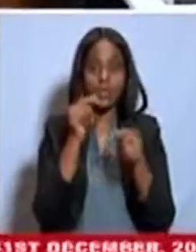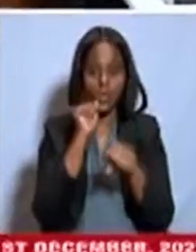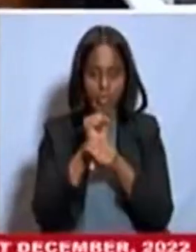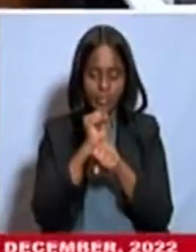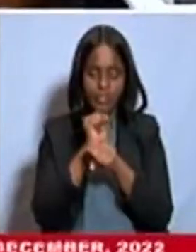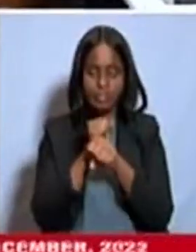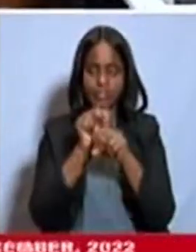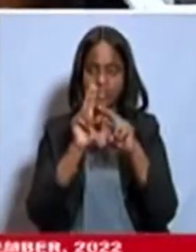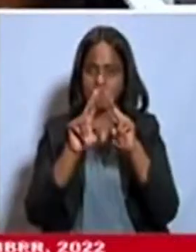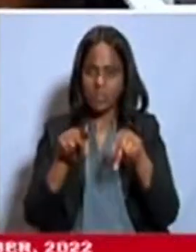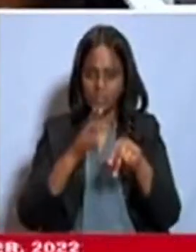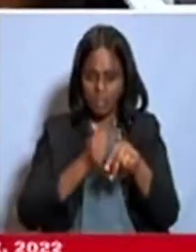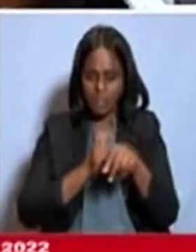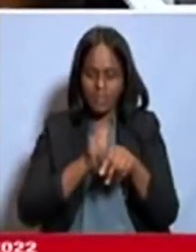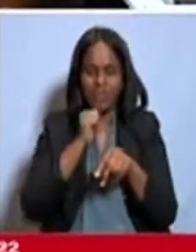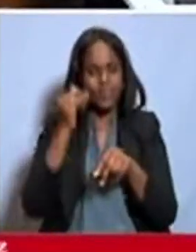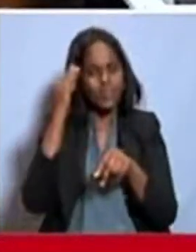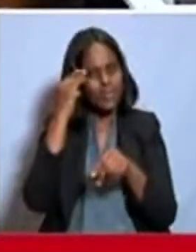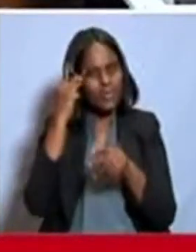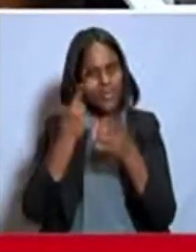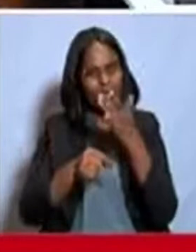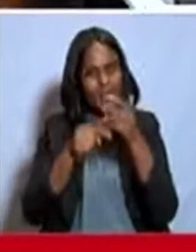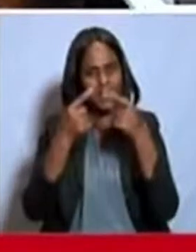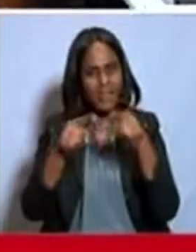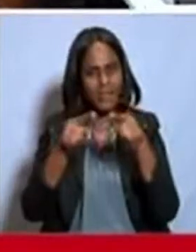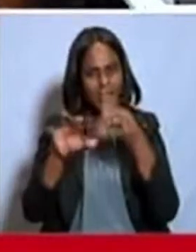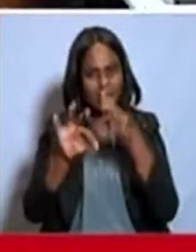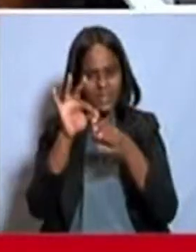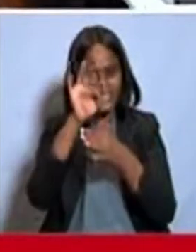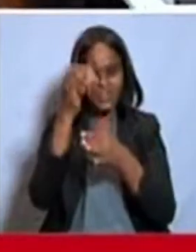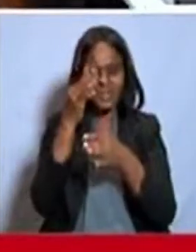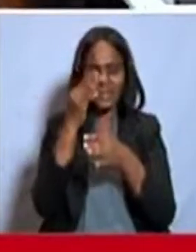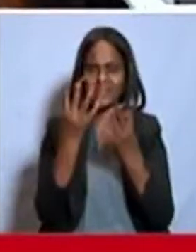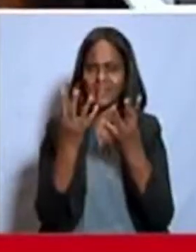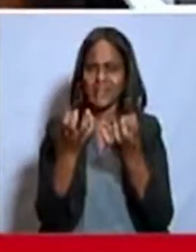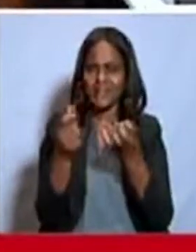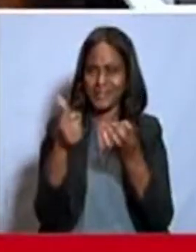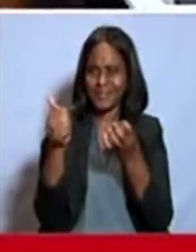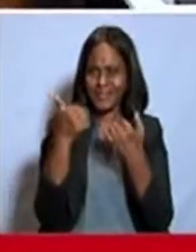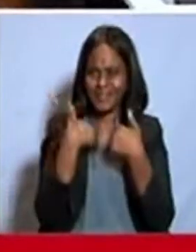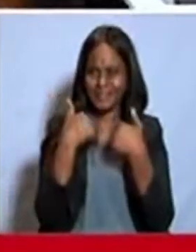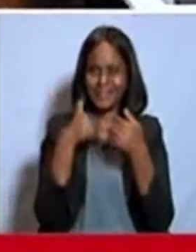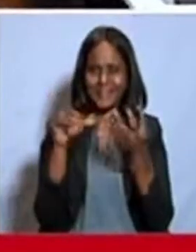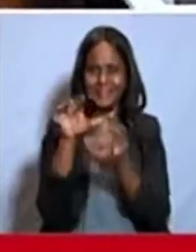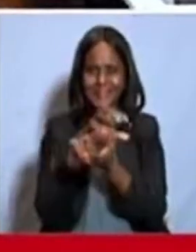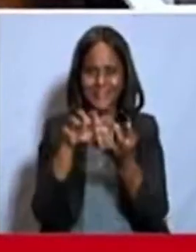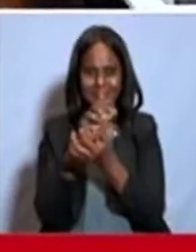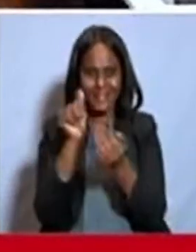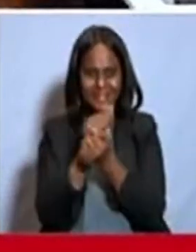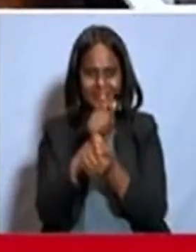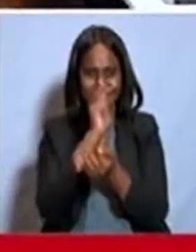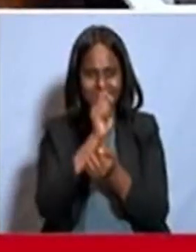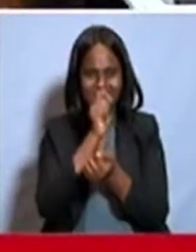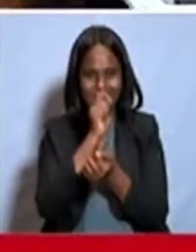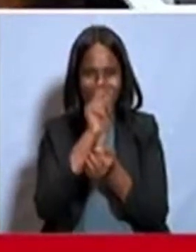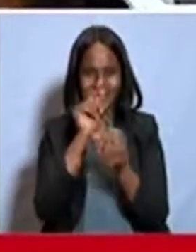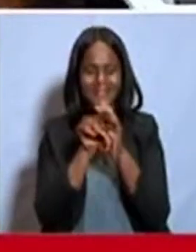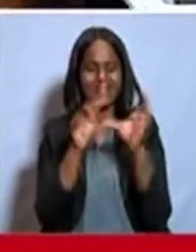Mr. Chairman, I don't know what has happened to the spirits of Chadiza. They have tampered with the mics in the